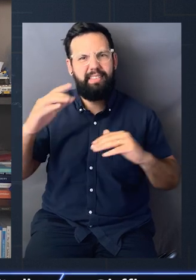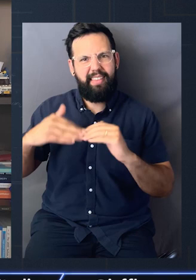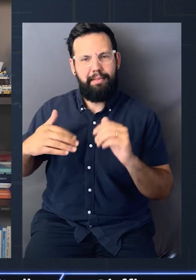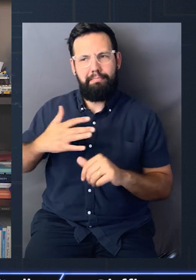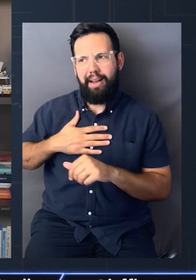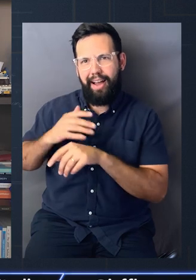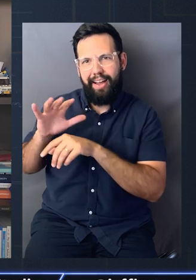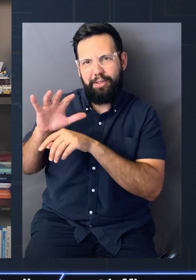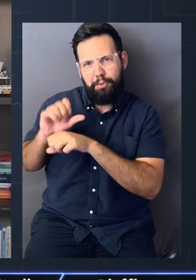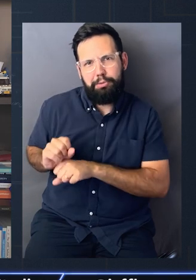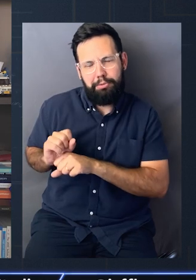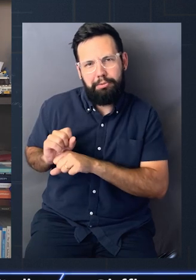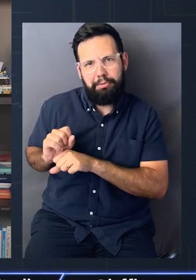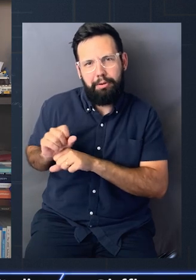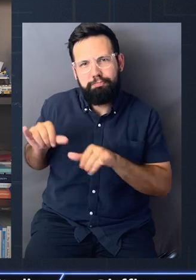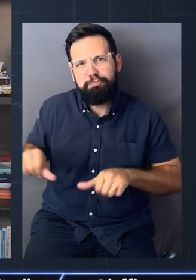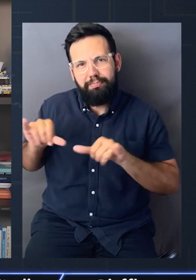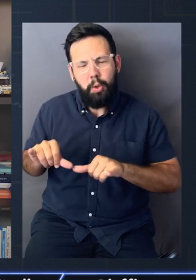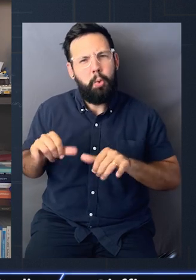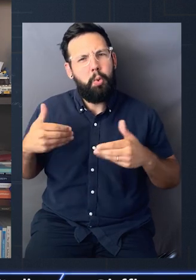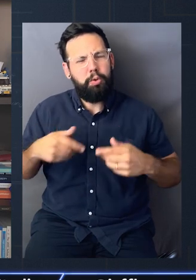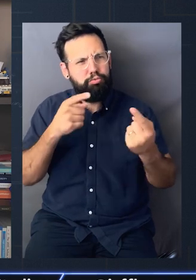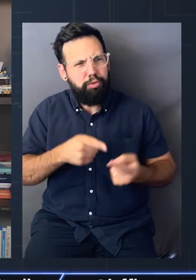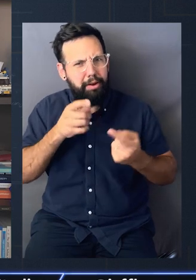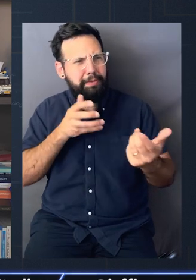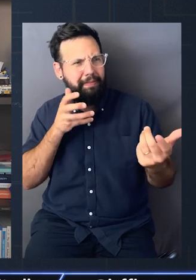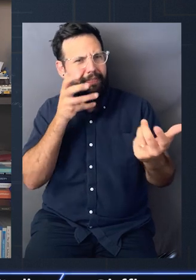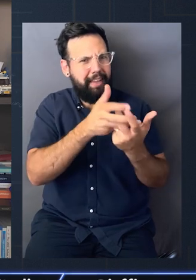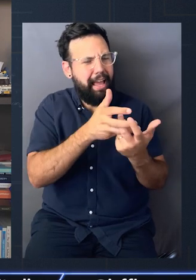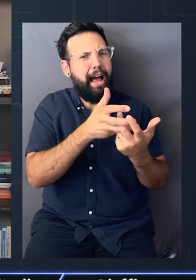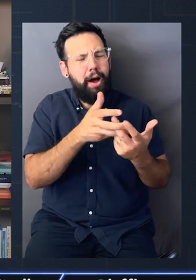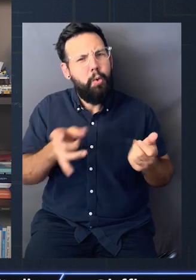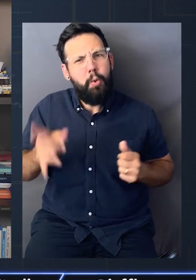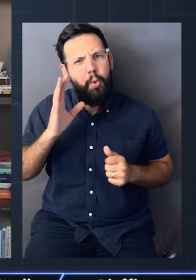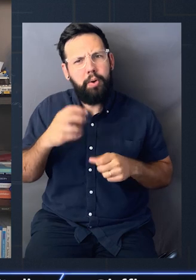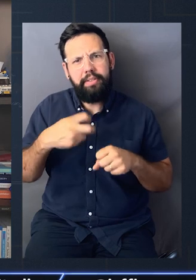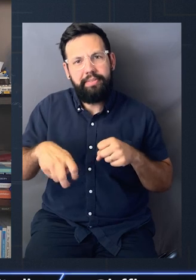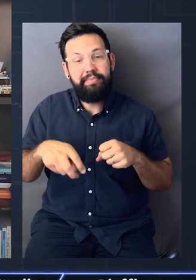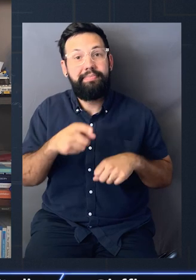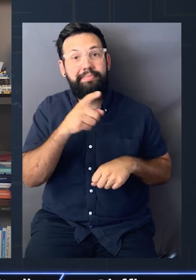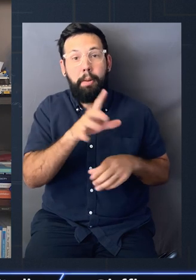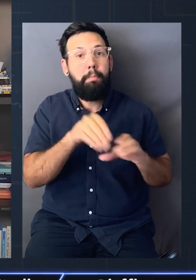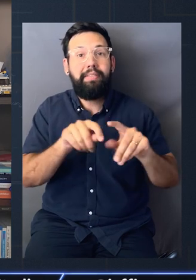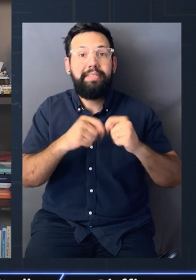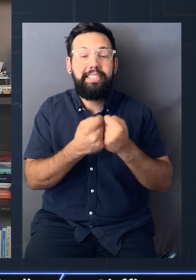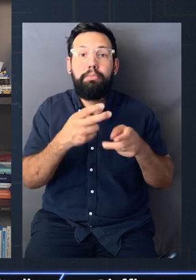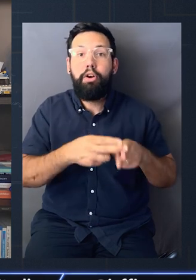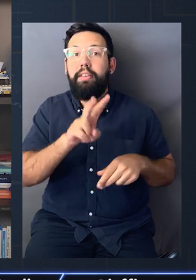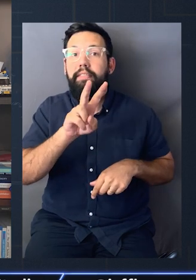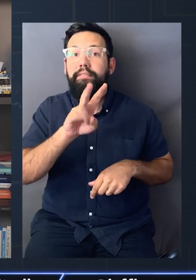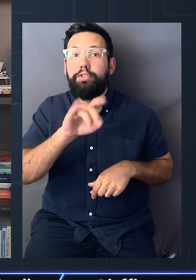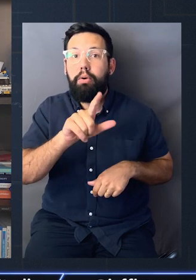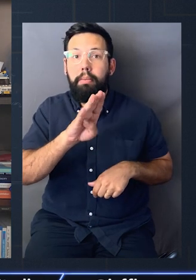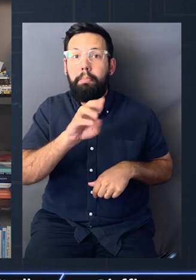accustomed to, and a bit of a struggle to fit in. As I said, I was on the Visual Basic 6 team, turned out to be the